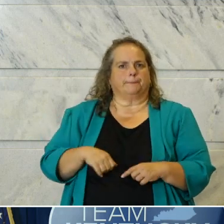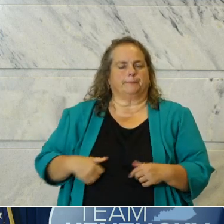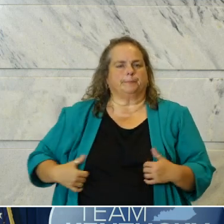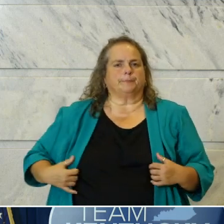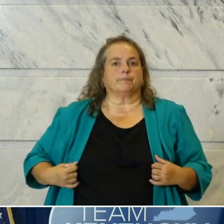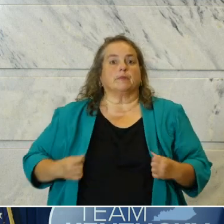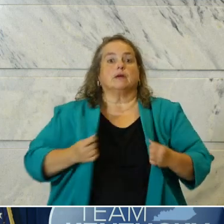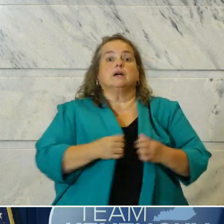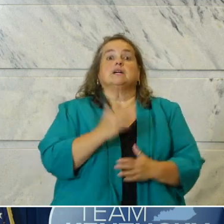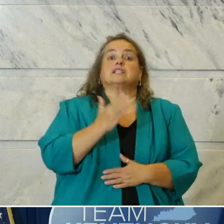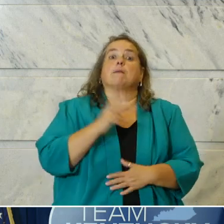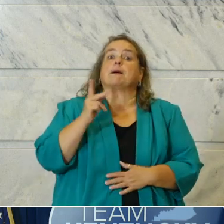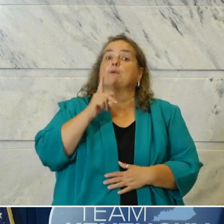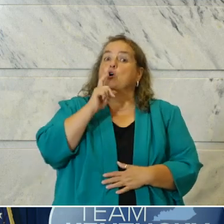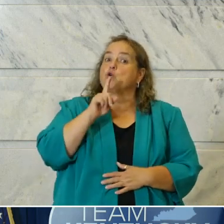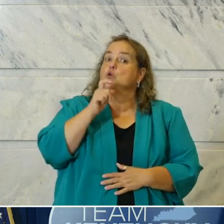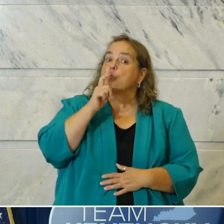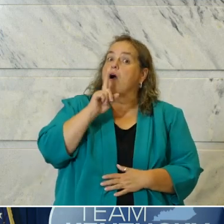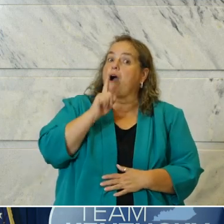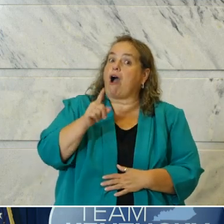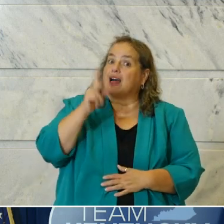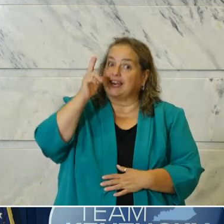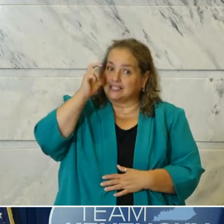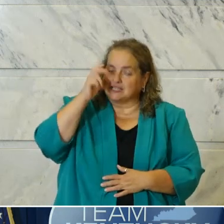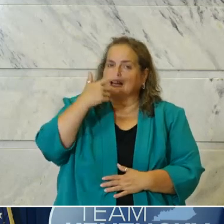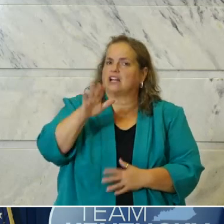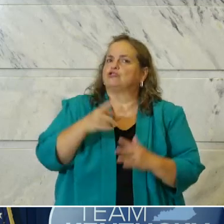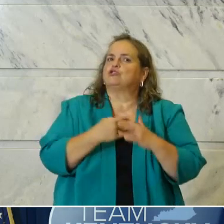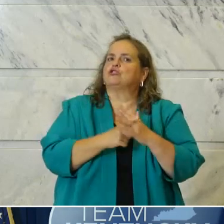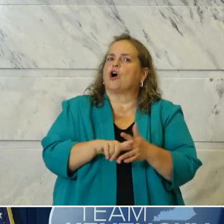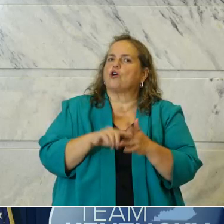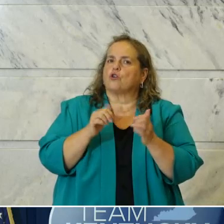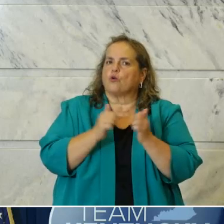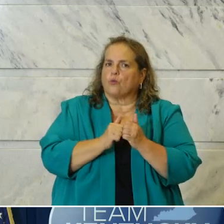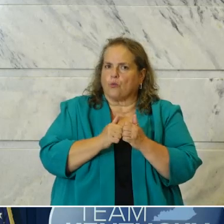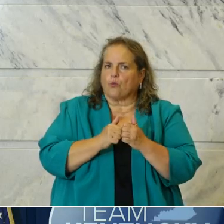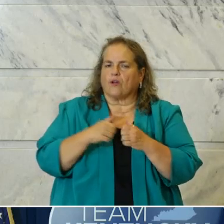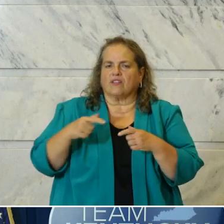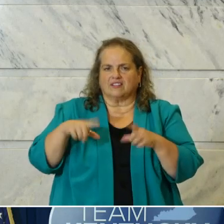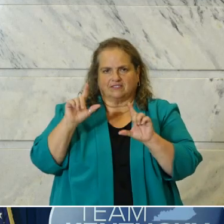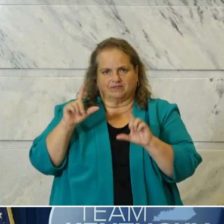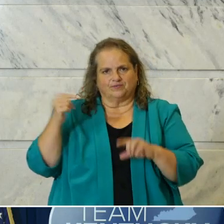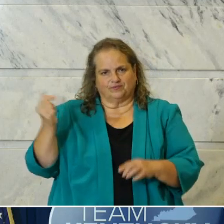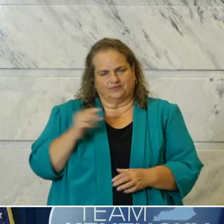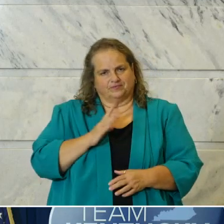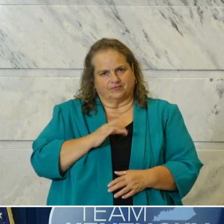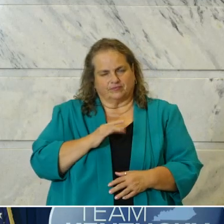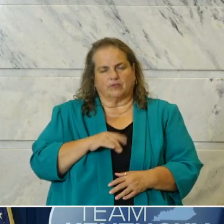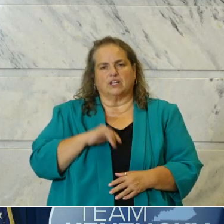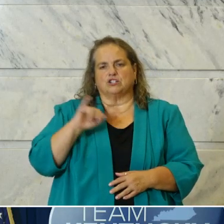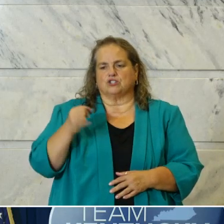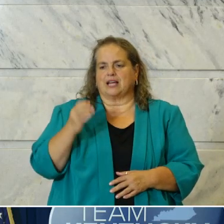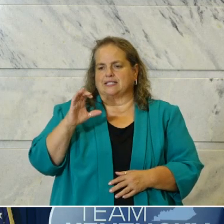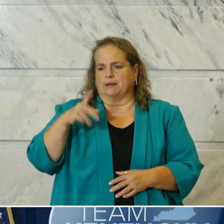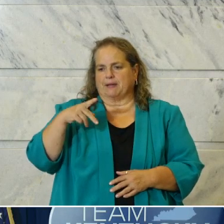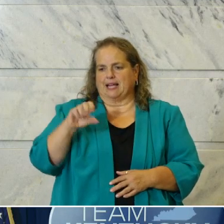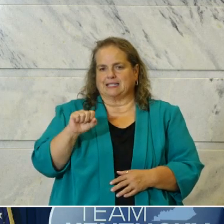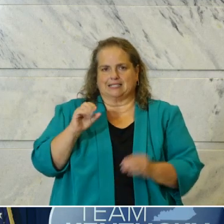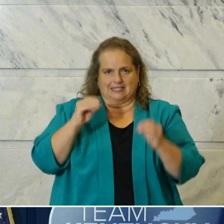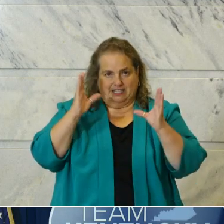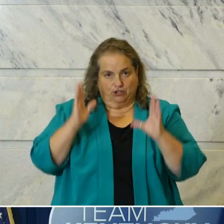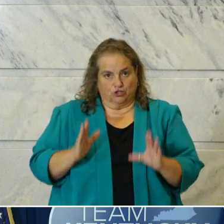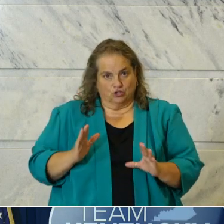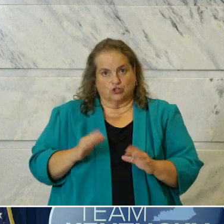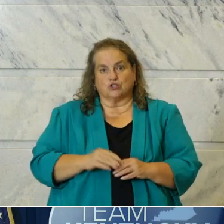that are listening. Let's start out with right here. This is one of our JCPS teachers